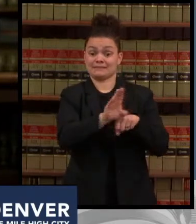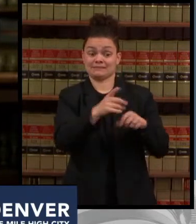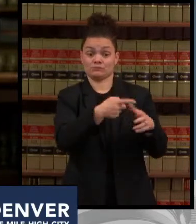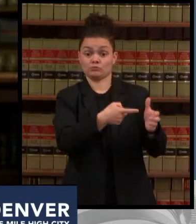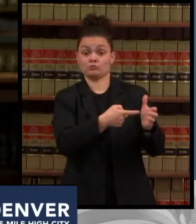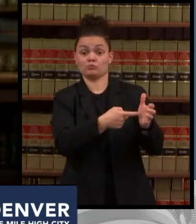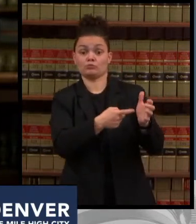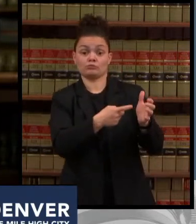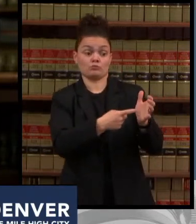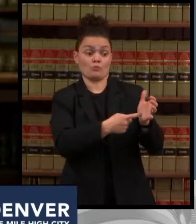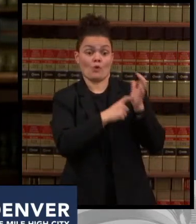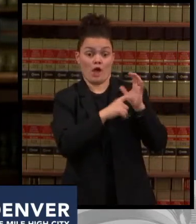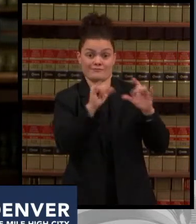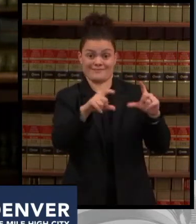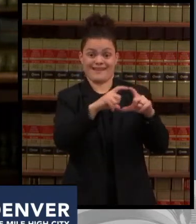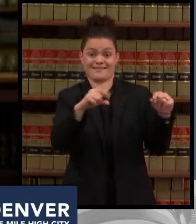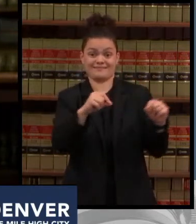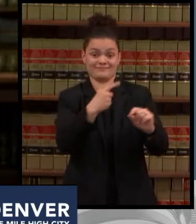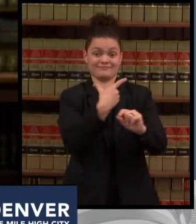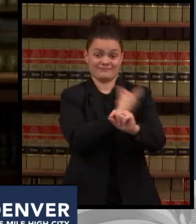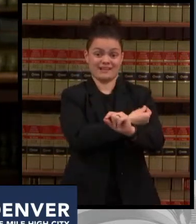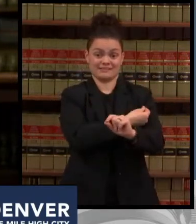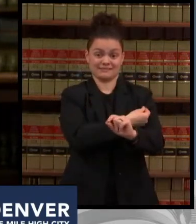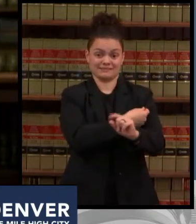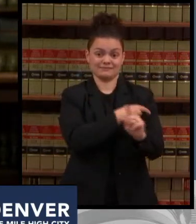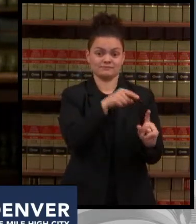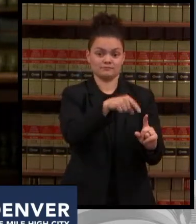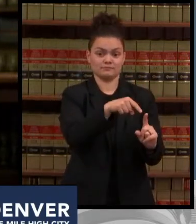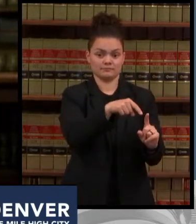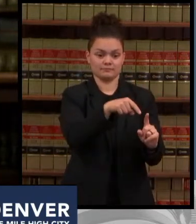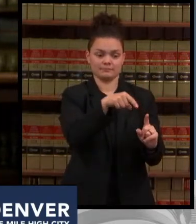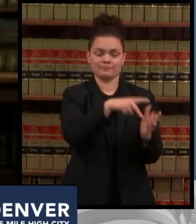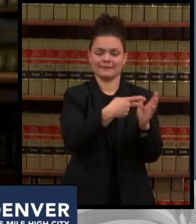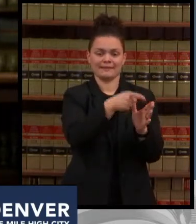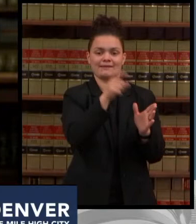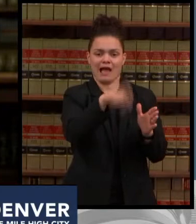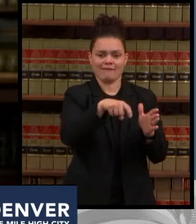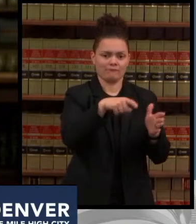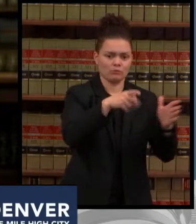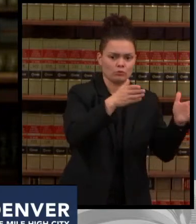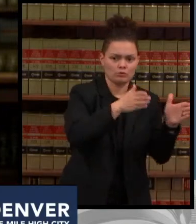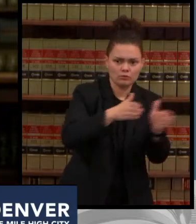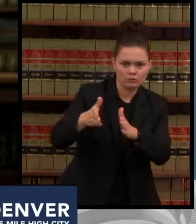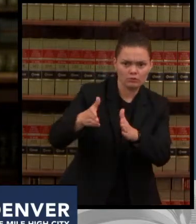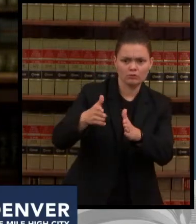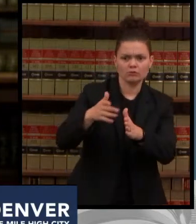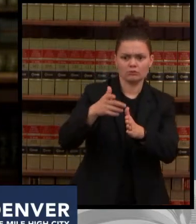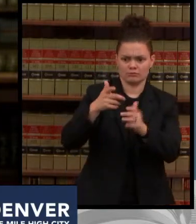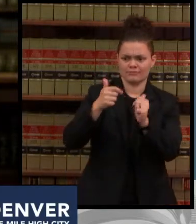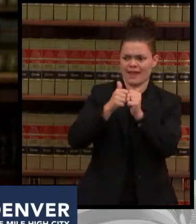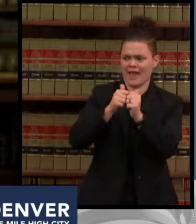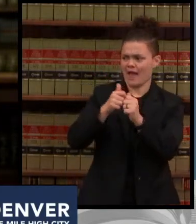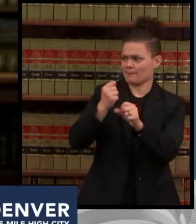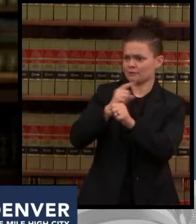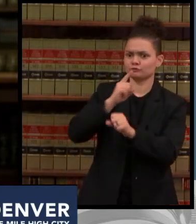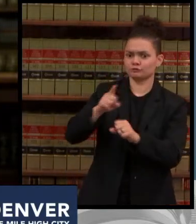program, they have to have a plan for verifying that 95% of the people that are coming in